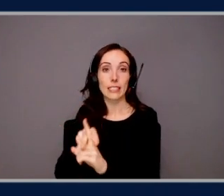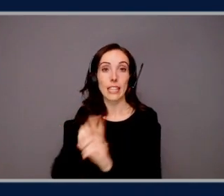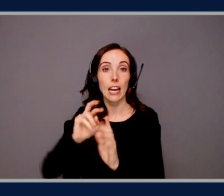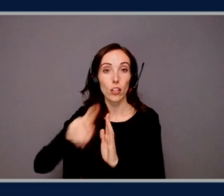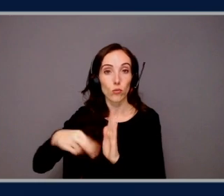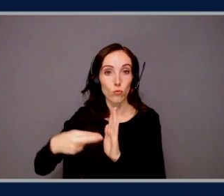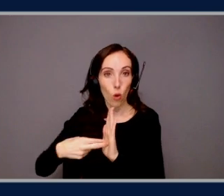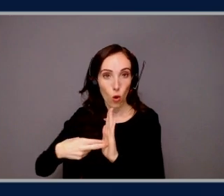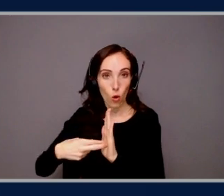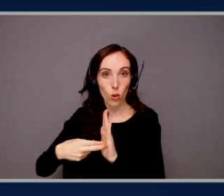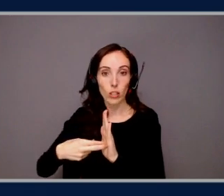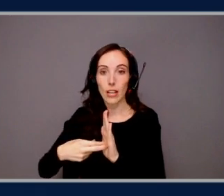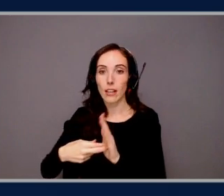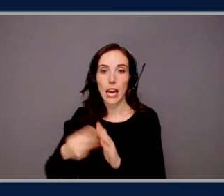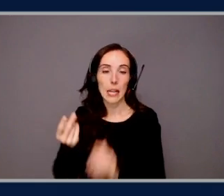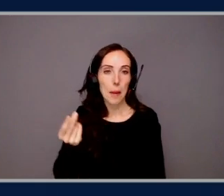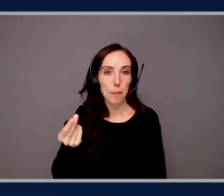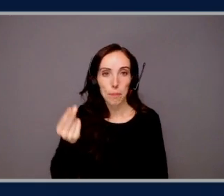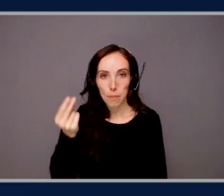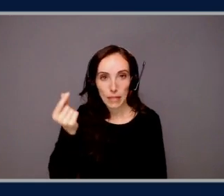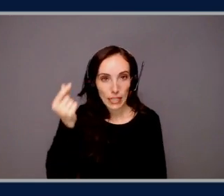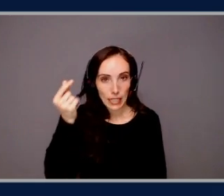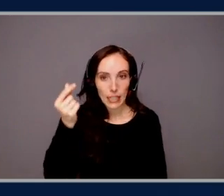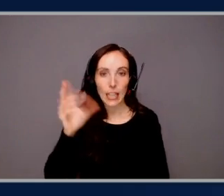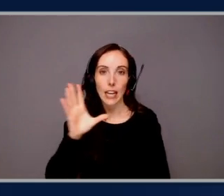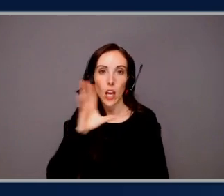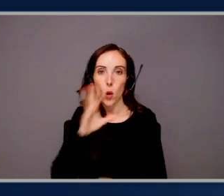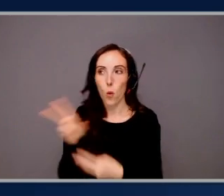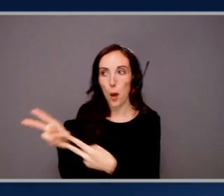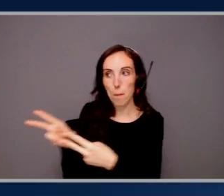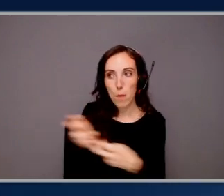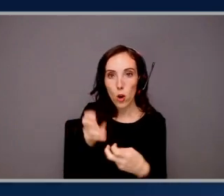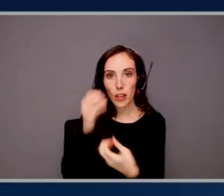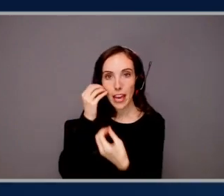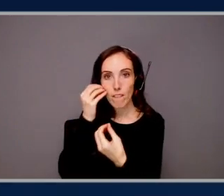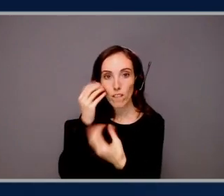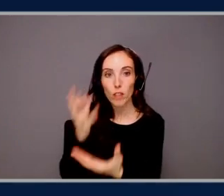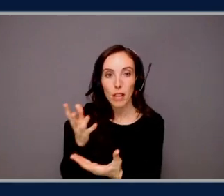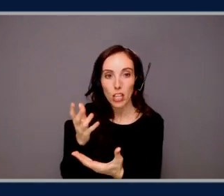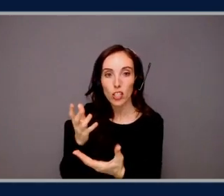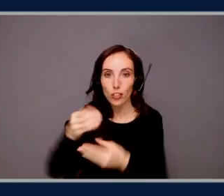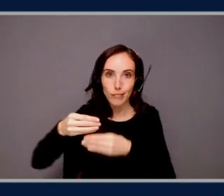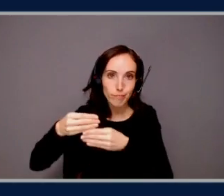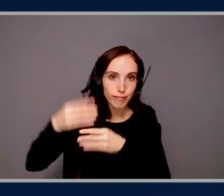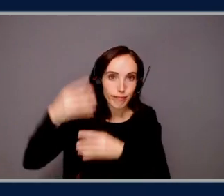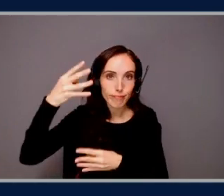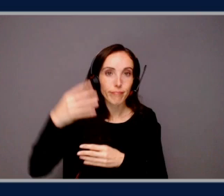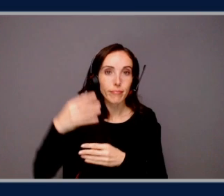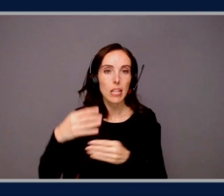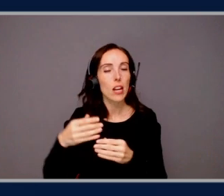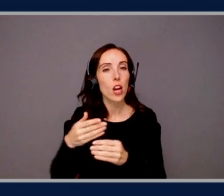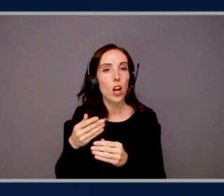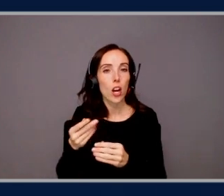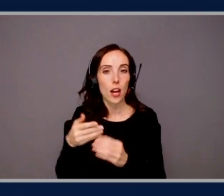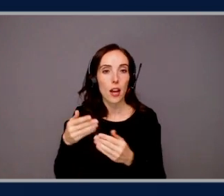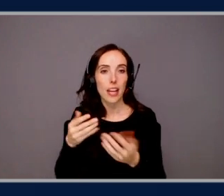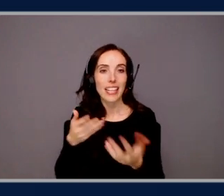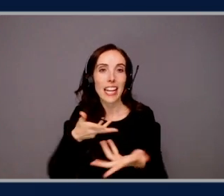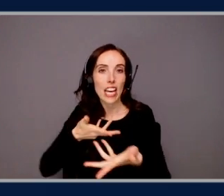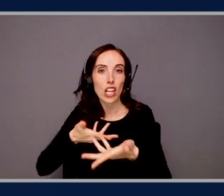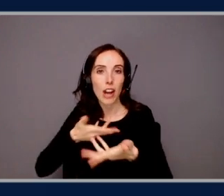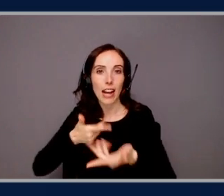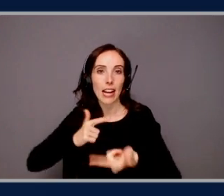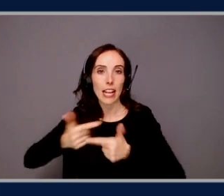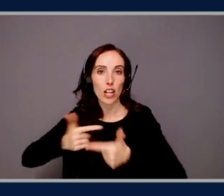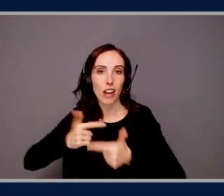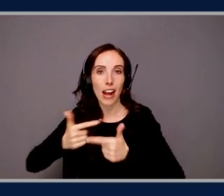and it immediately pulls the information, it gives you a very quick preview, interactive preview of the data and the